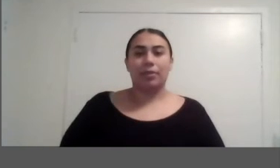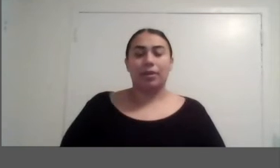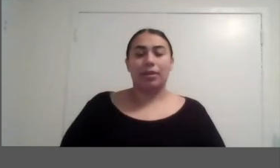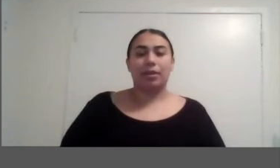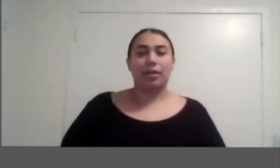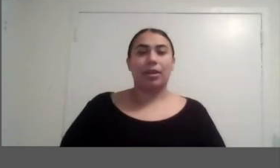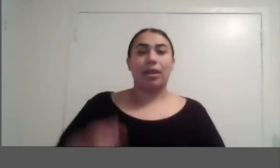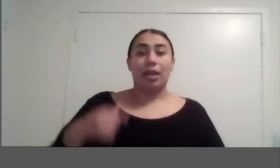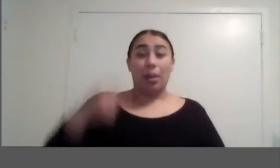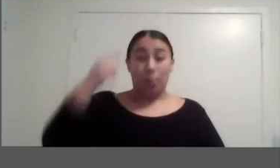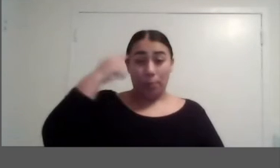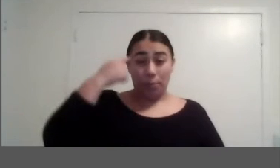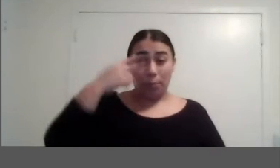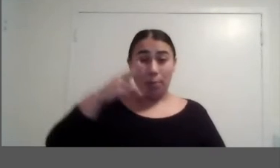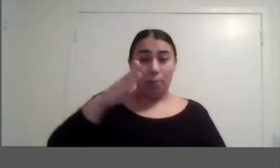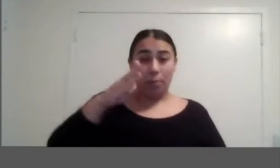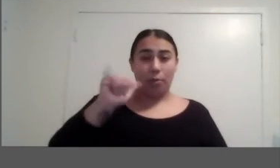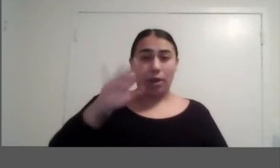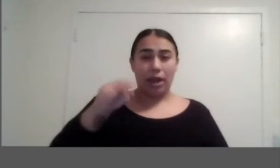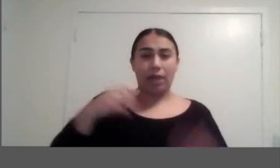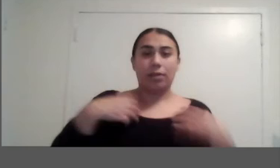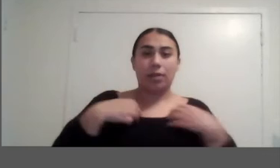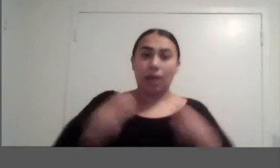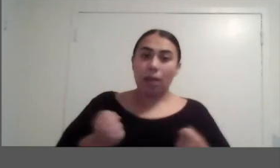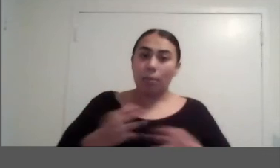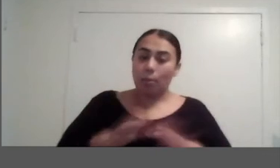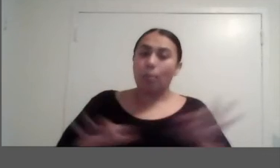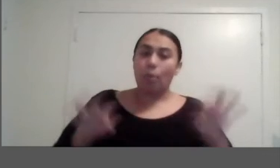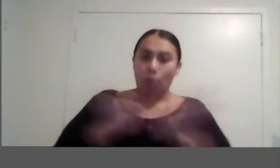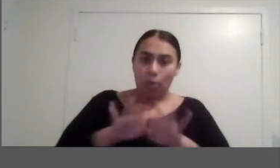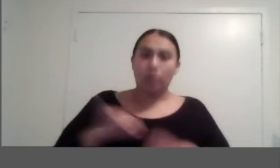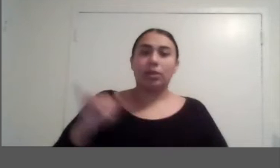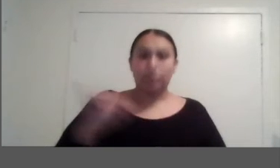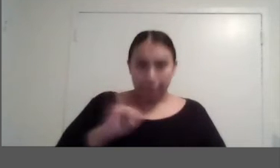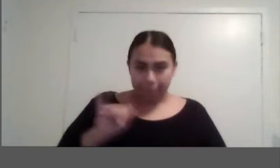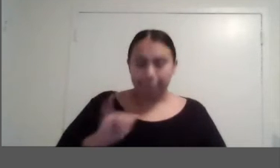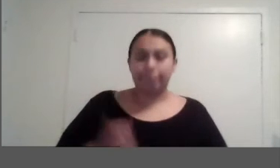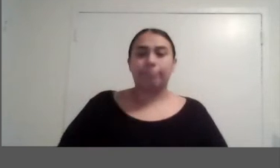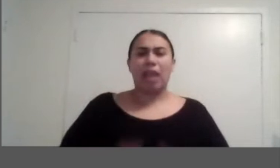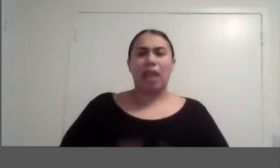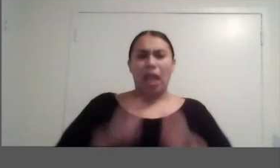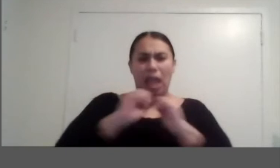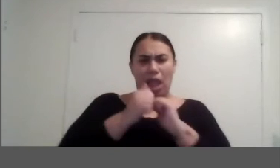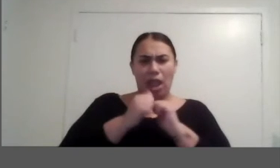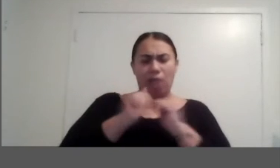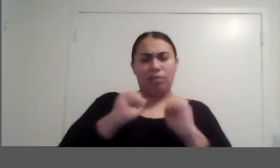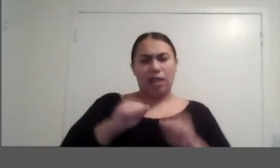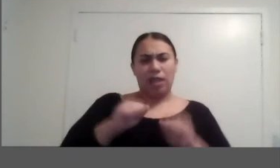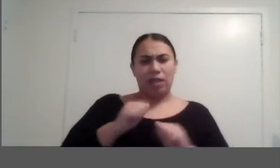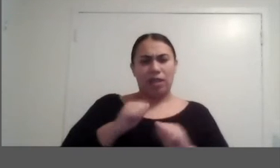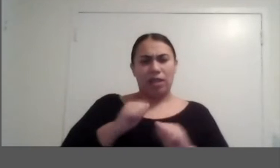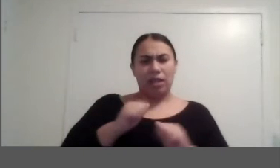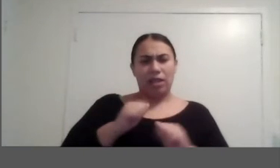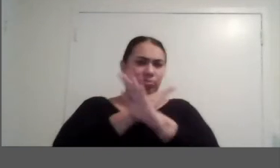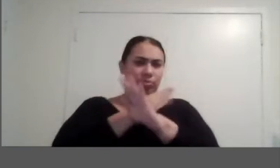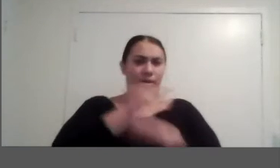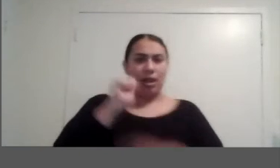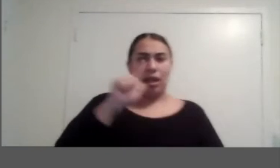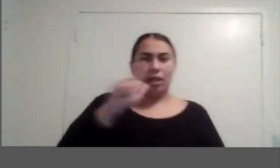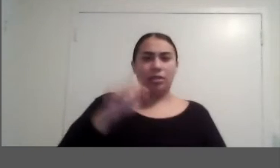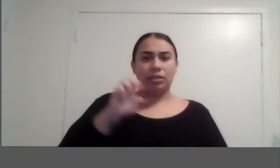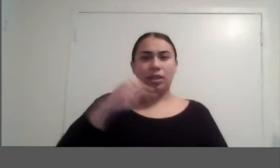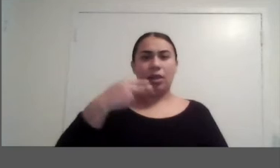is brain health and dementia. Is there a way that medical cannabis can prevent dementia? Could it improve cognitive